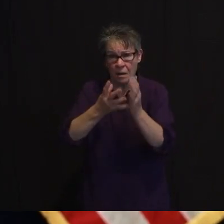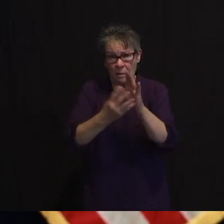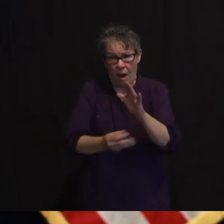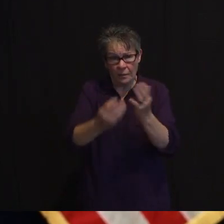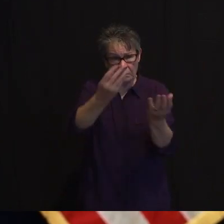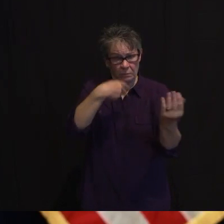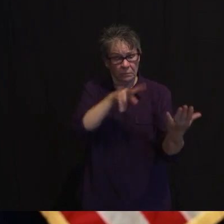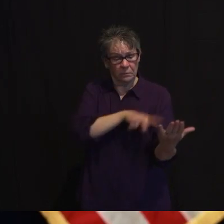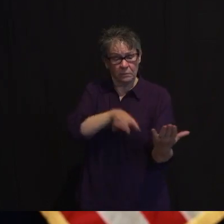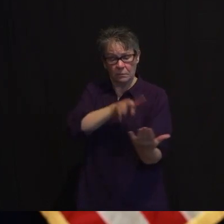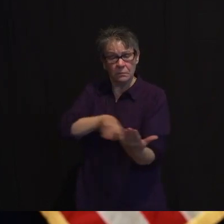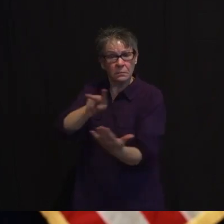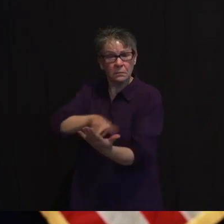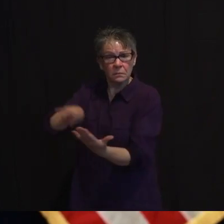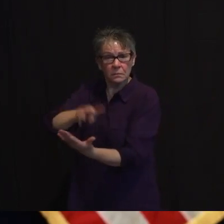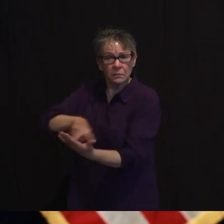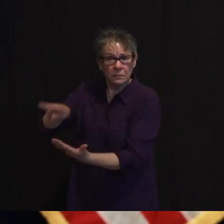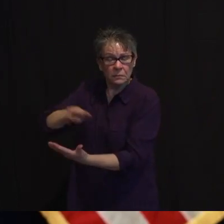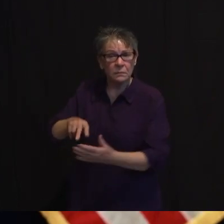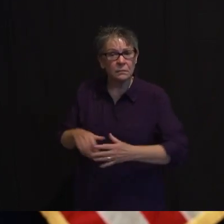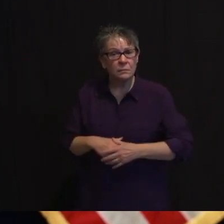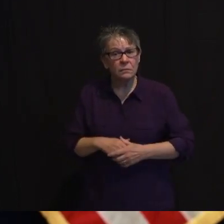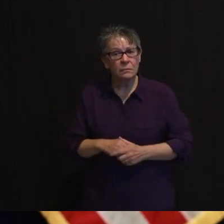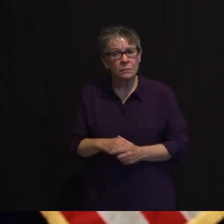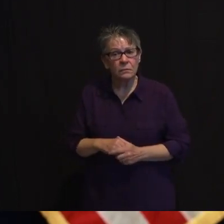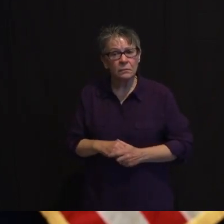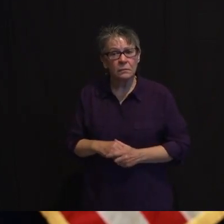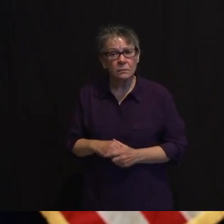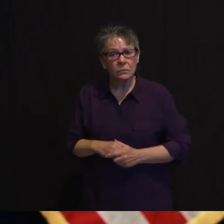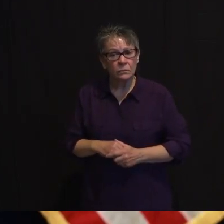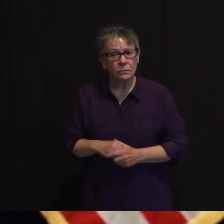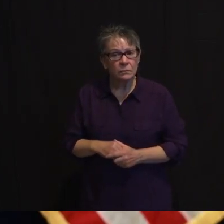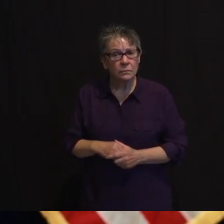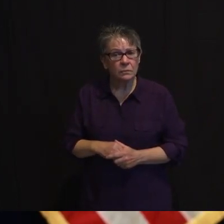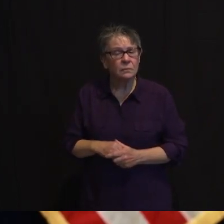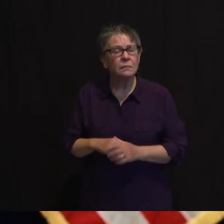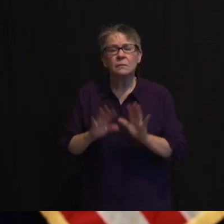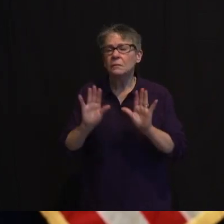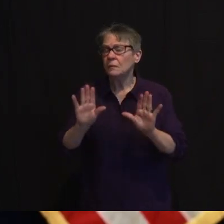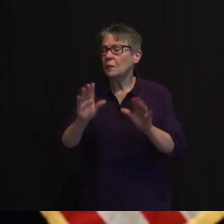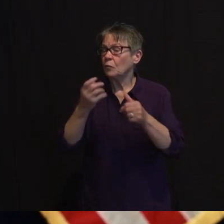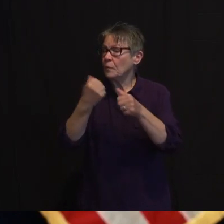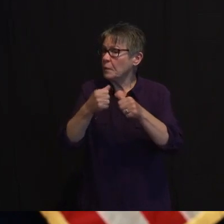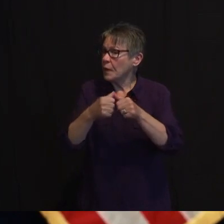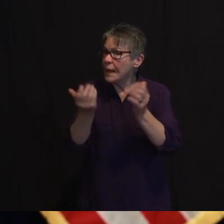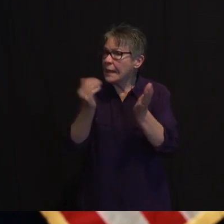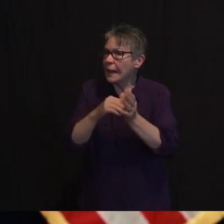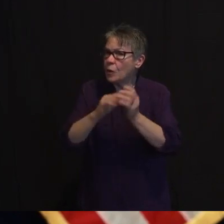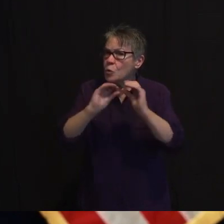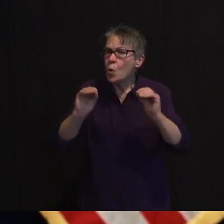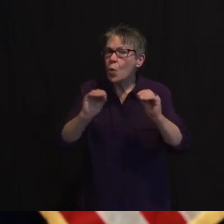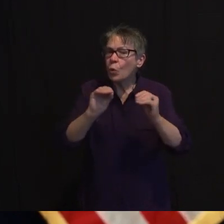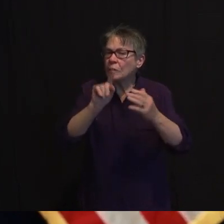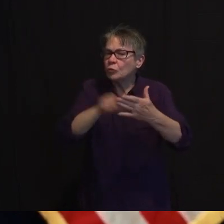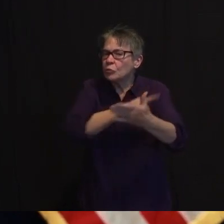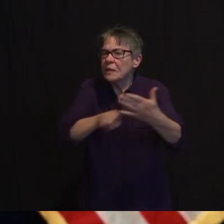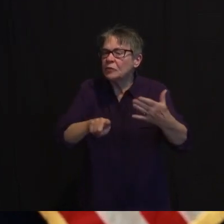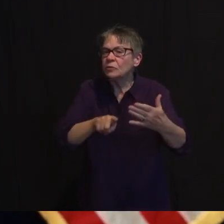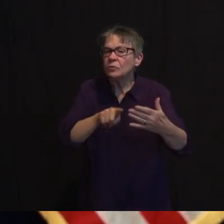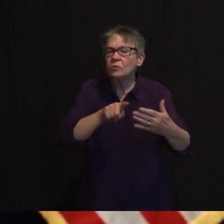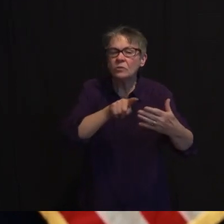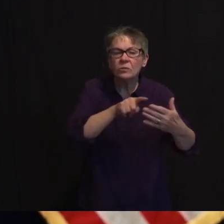means? I understand no bias, no discrimination, but if a situation arises where, two people come in